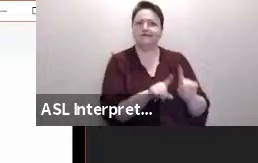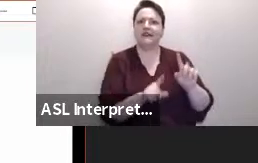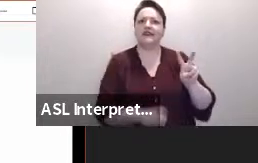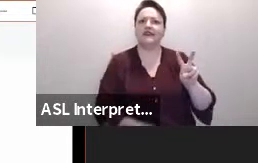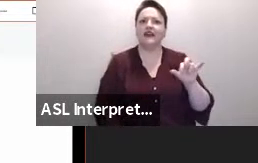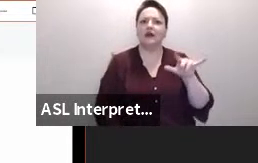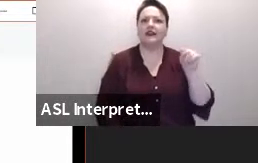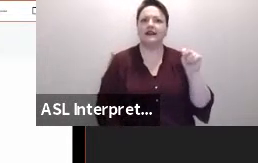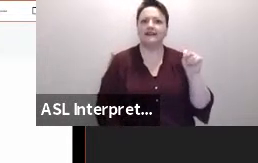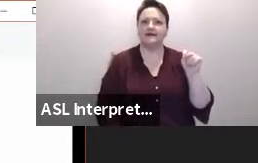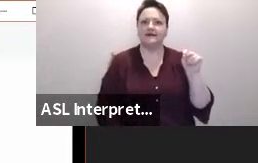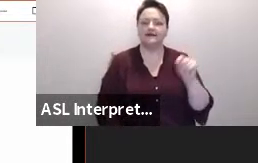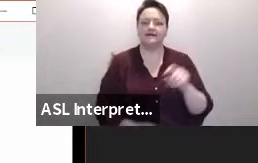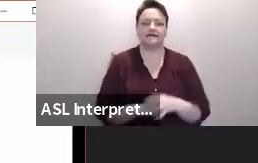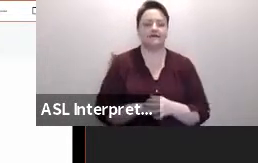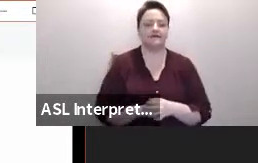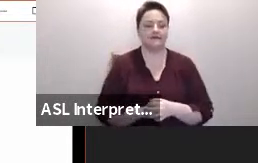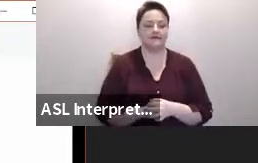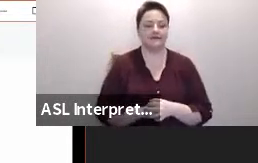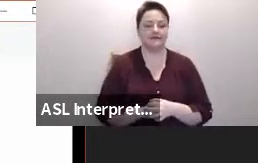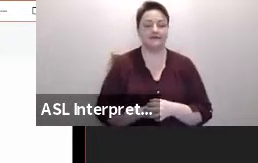currently.